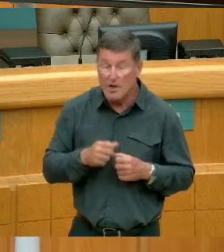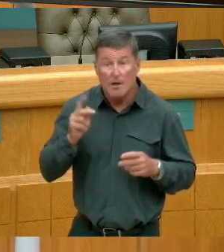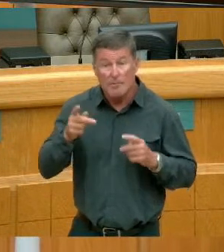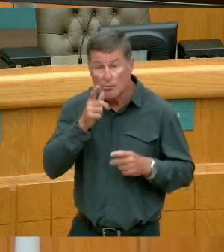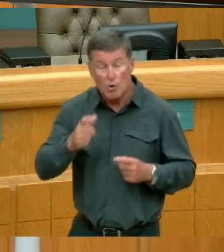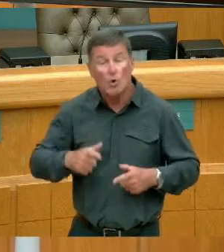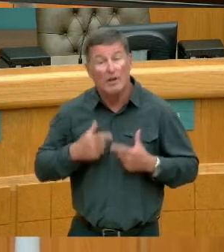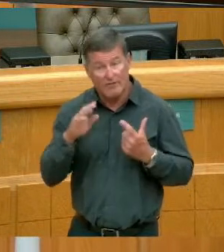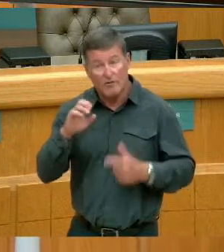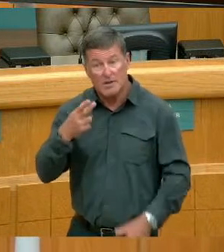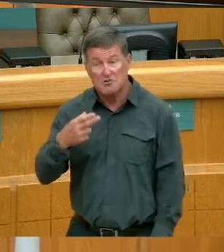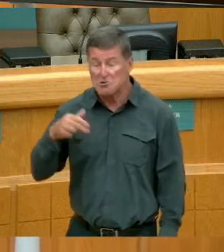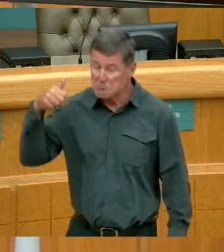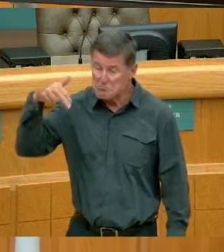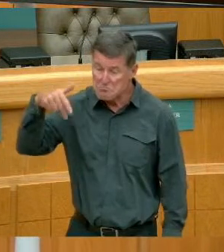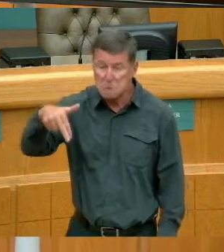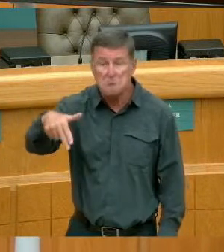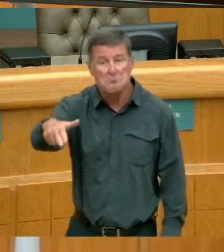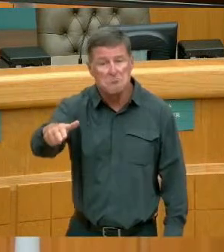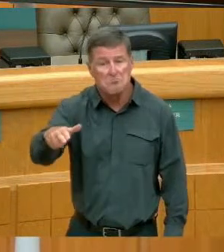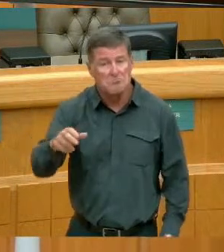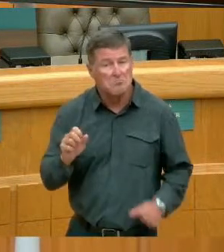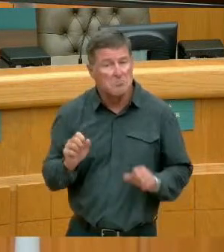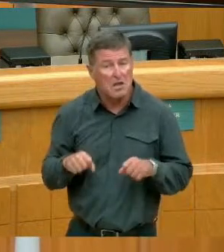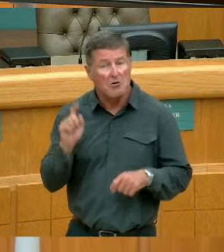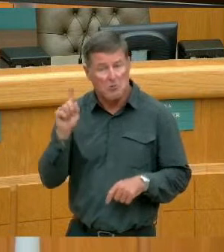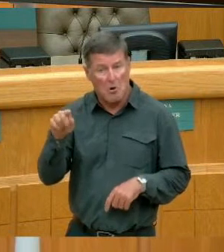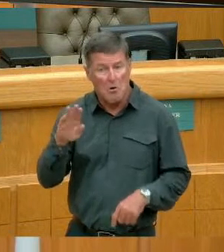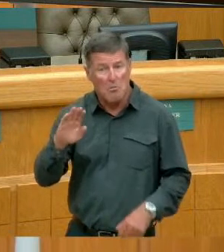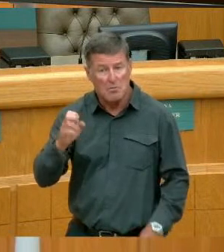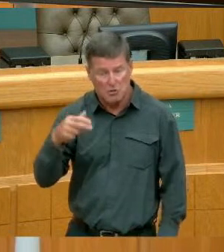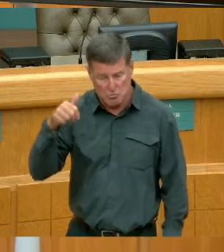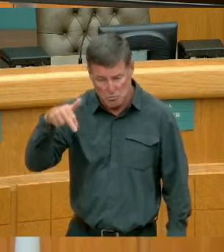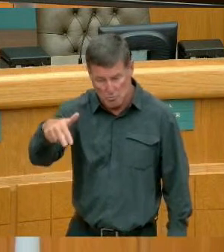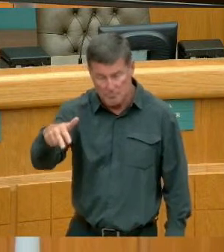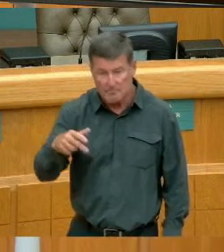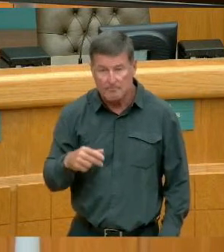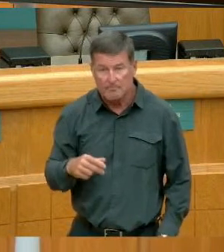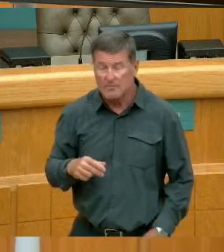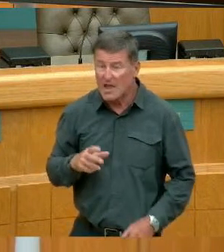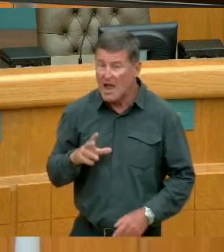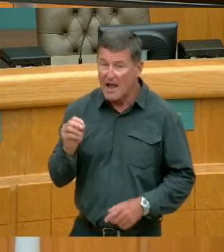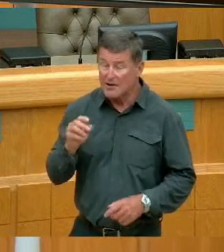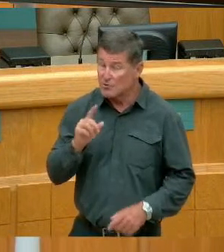have access to their beach. And I think that our crown